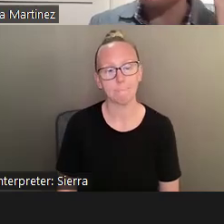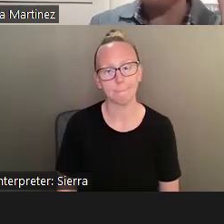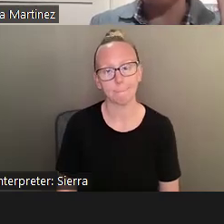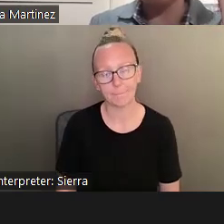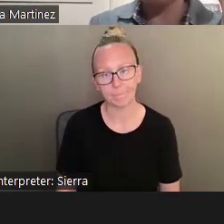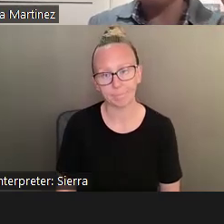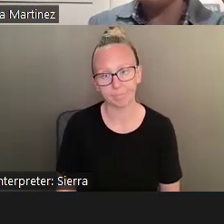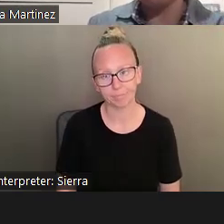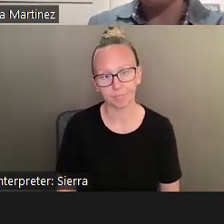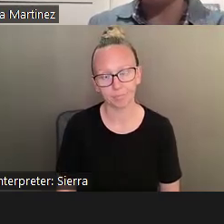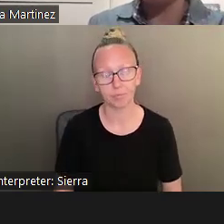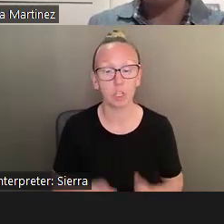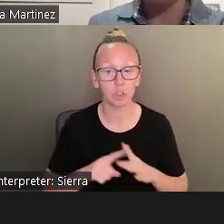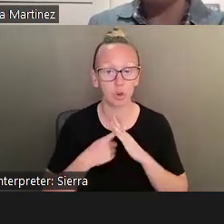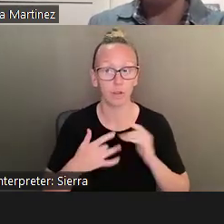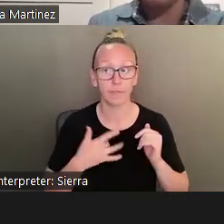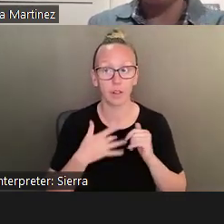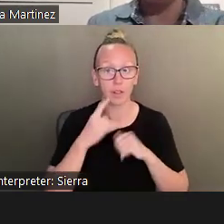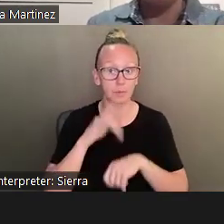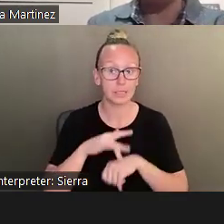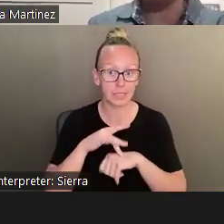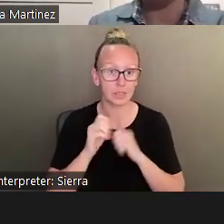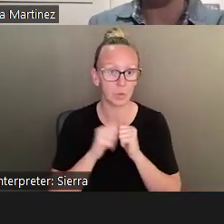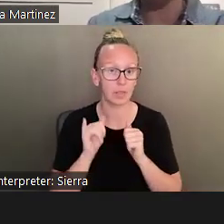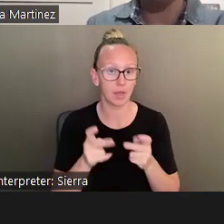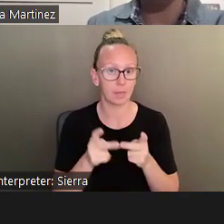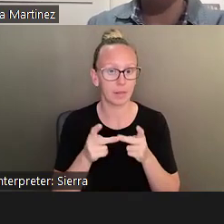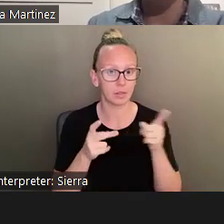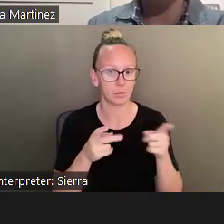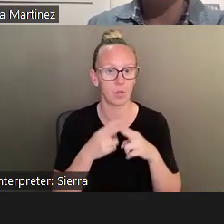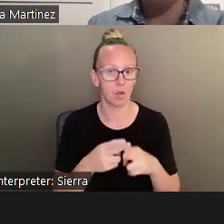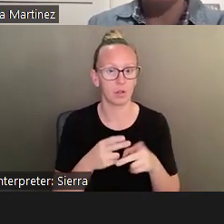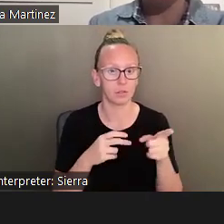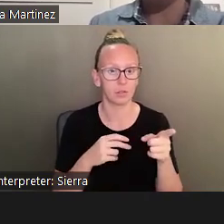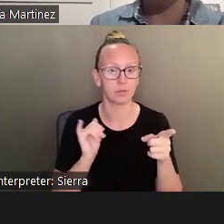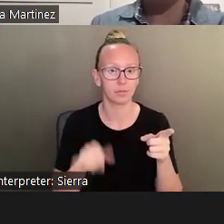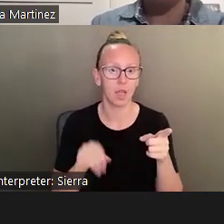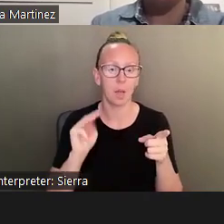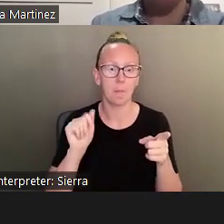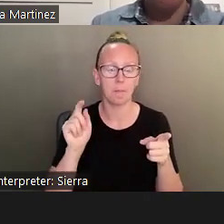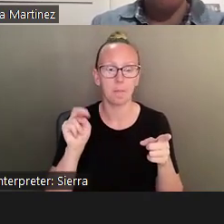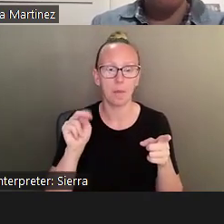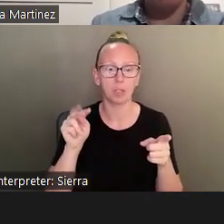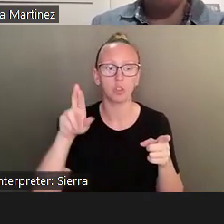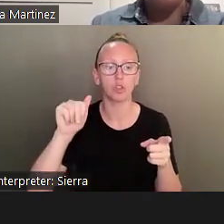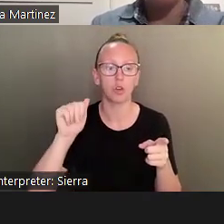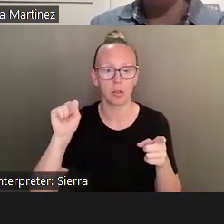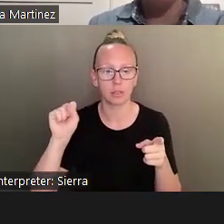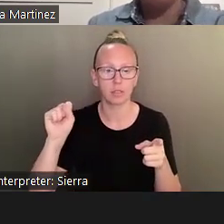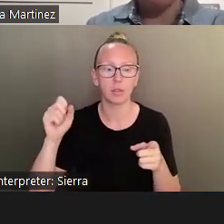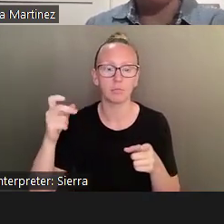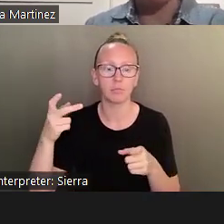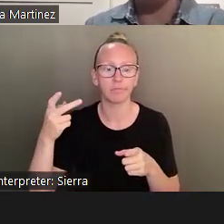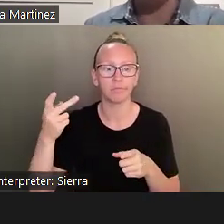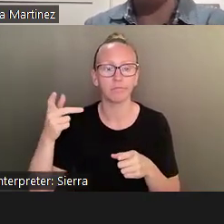with this place called the Montrose Point Bird Sanctuary. And it's a protected